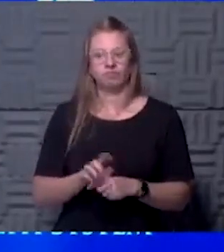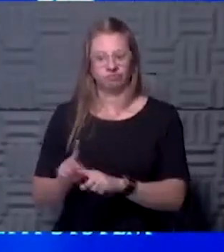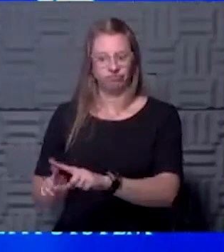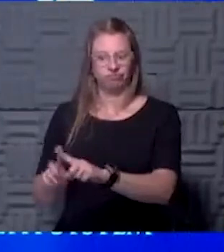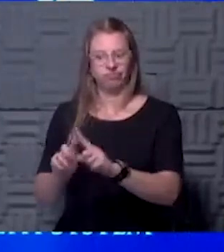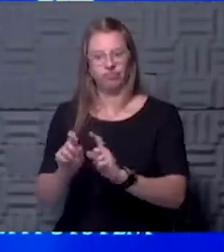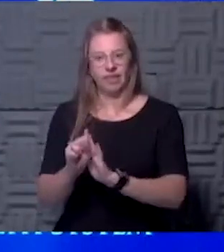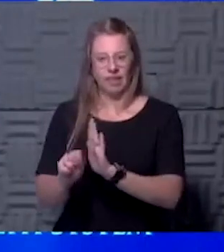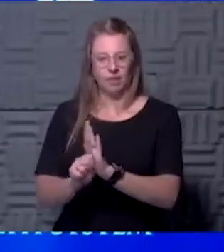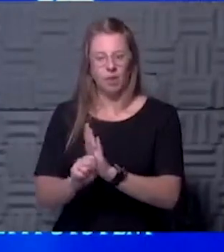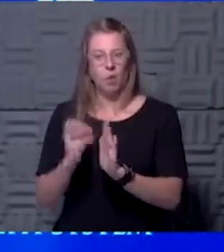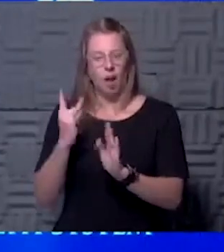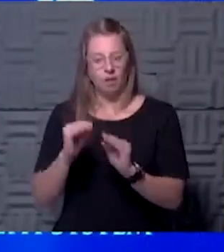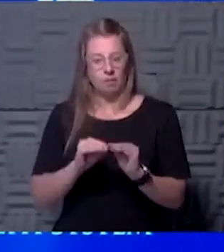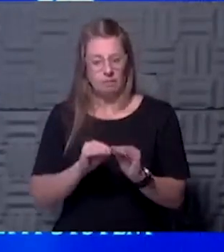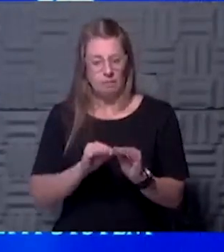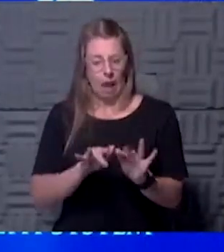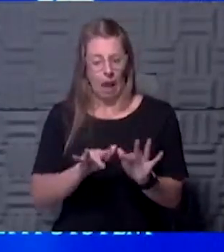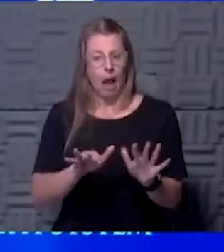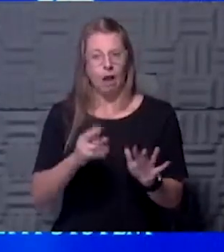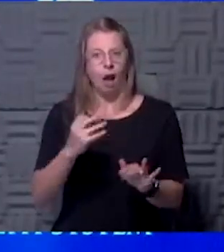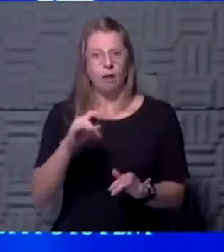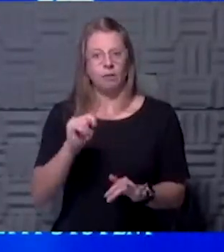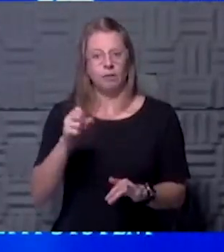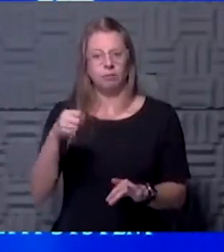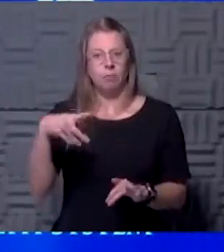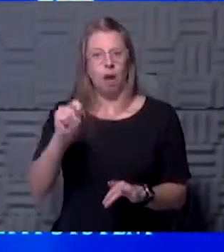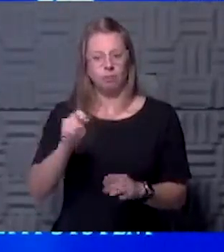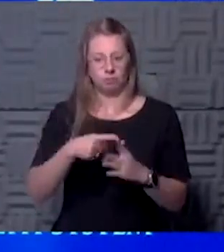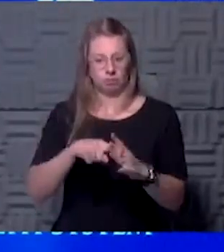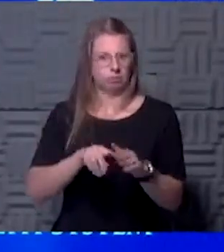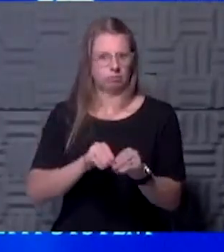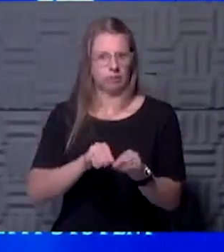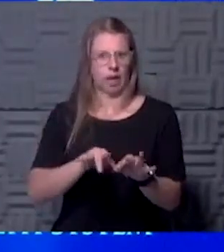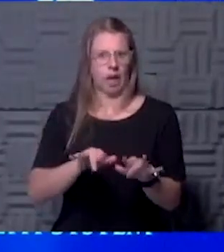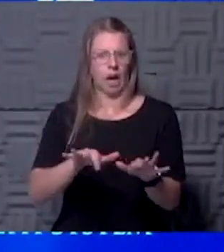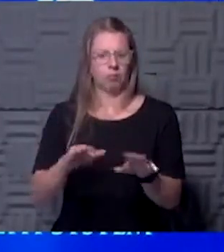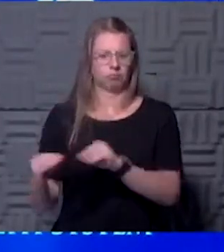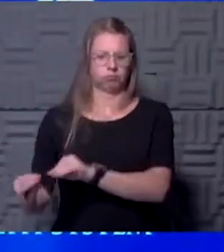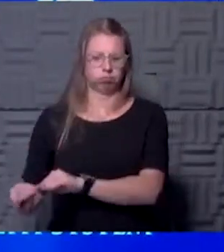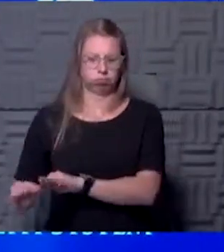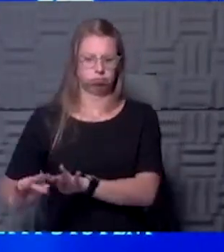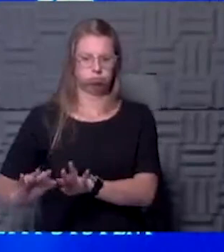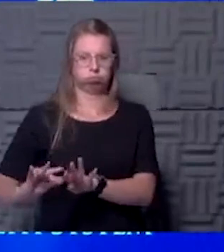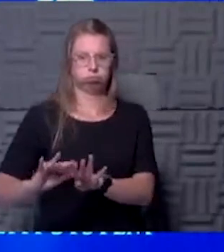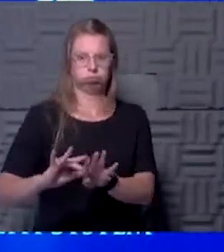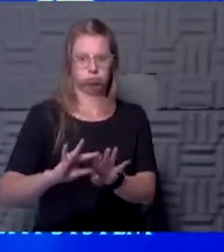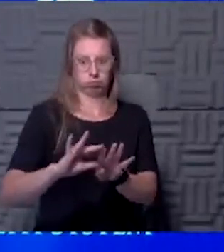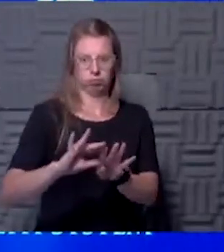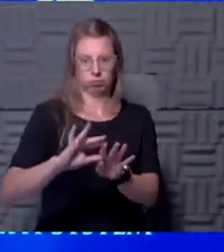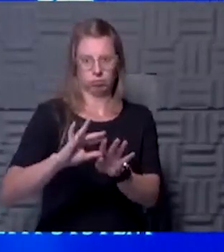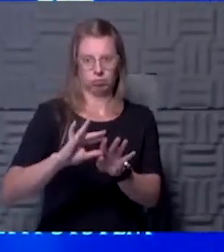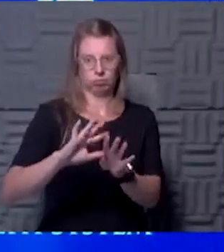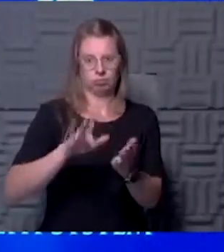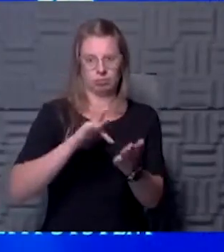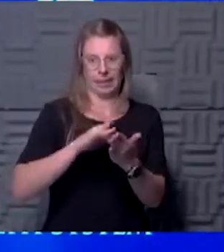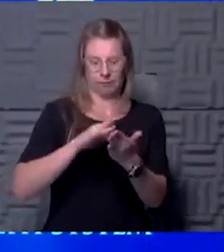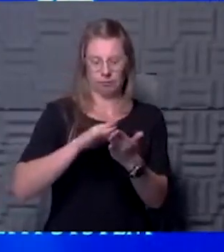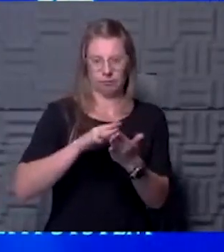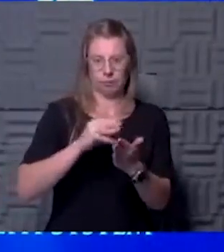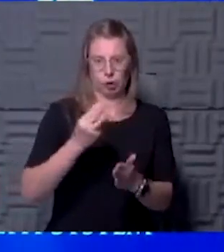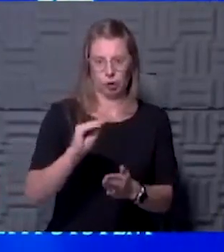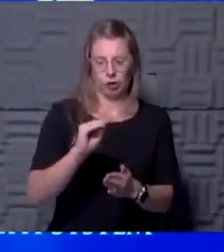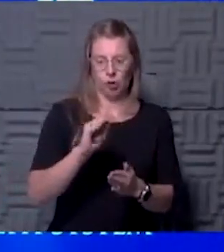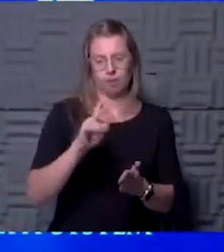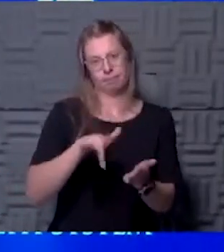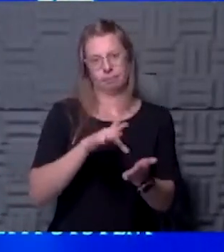the really dense spread, the really significant hotspots there have begun spreading this direction. And because we do have a lot of counties